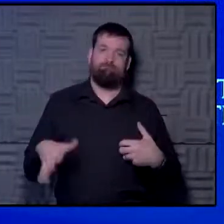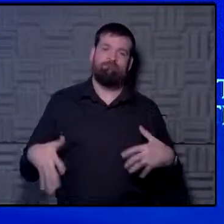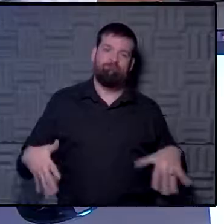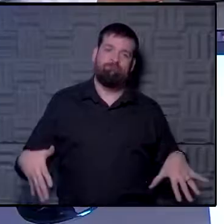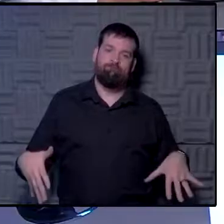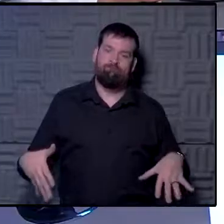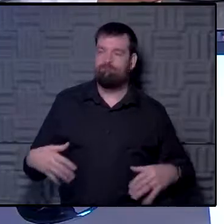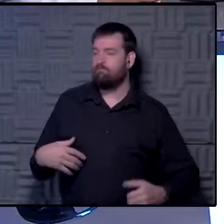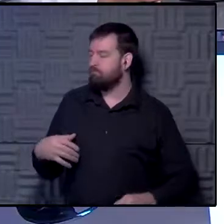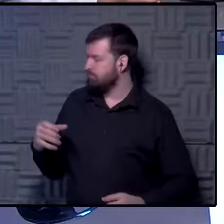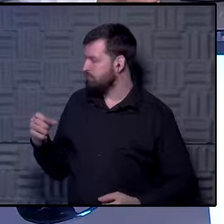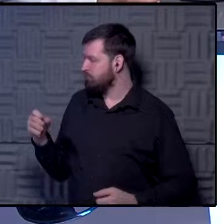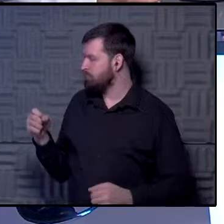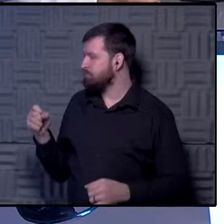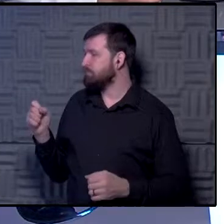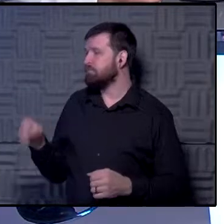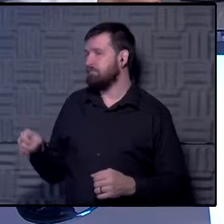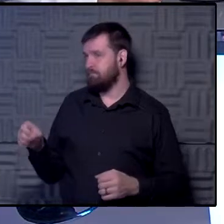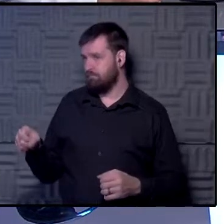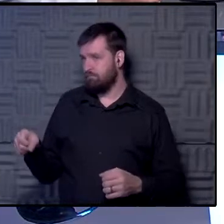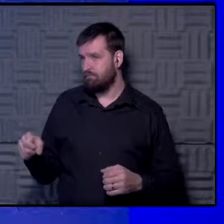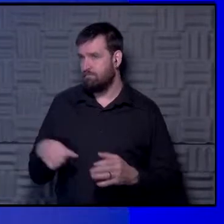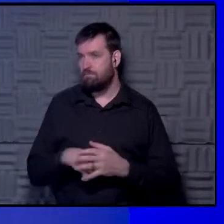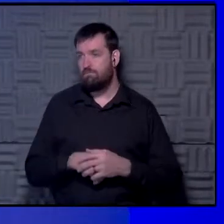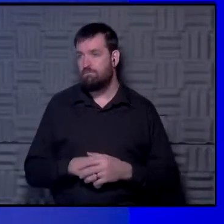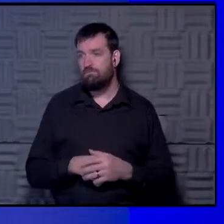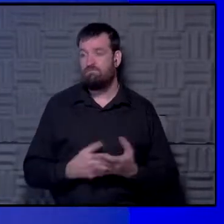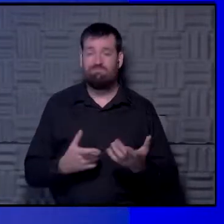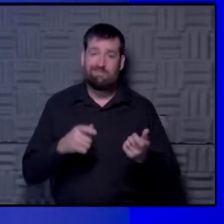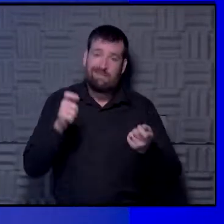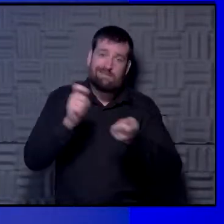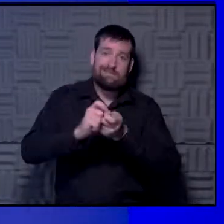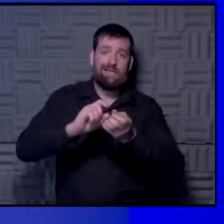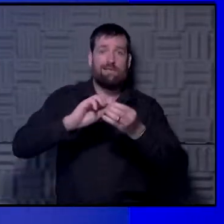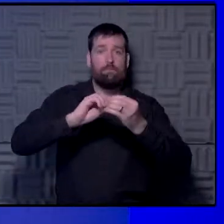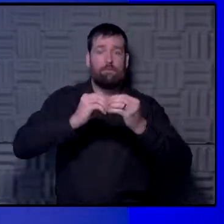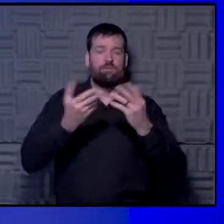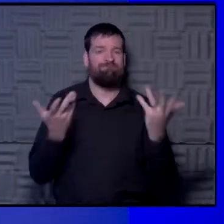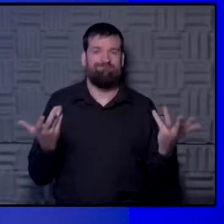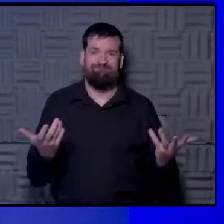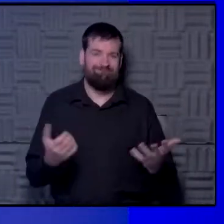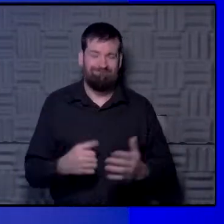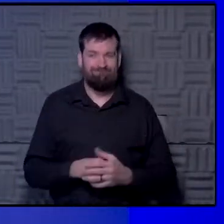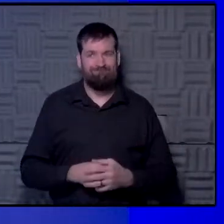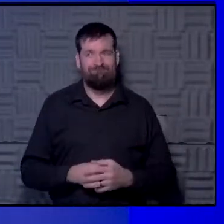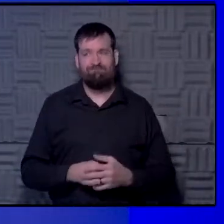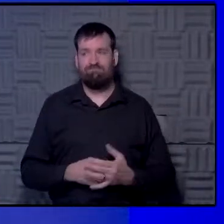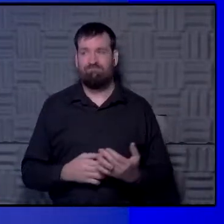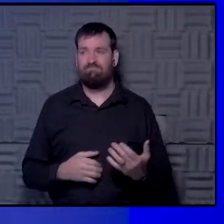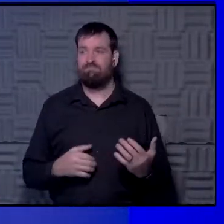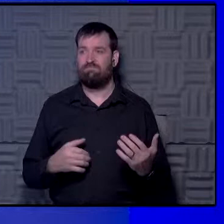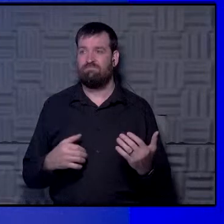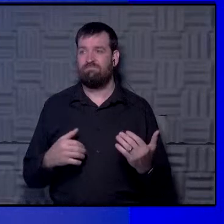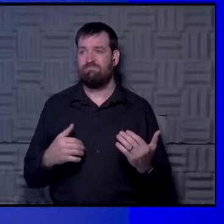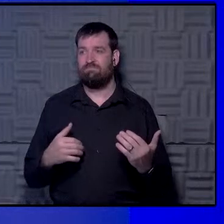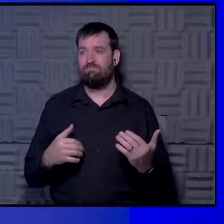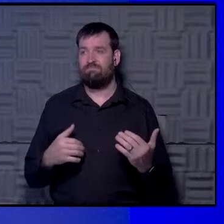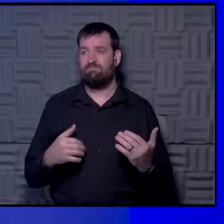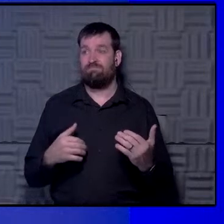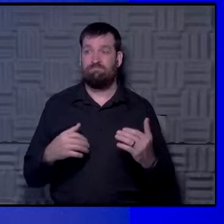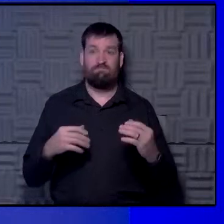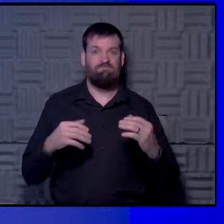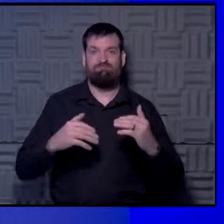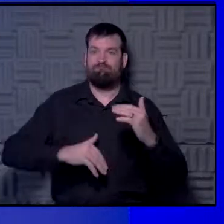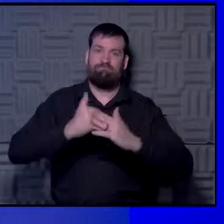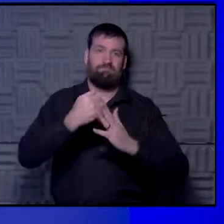Yeah, I think there's no good exact numbers. I would say more than 2 people